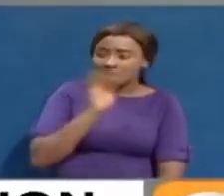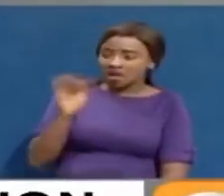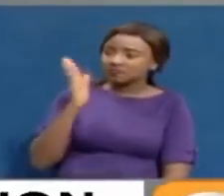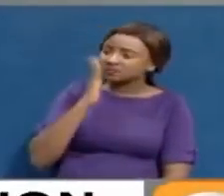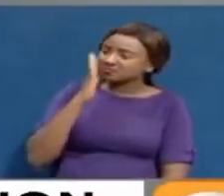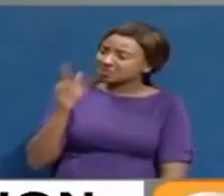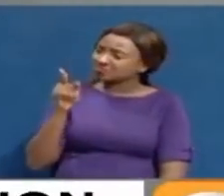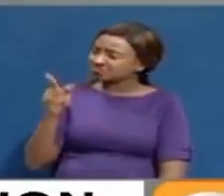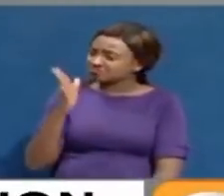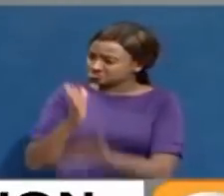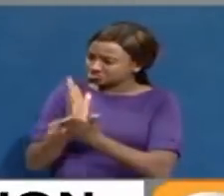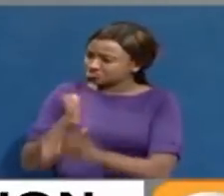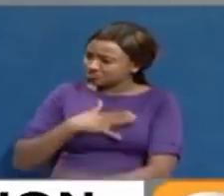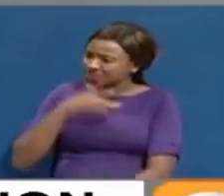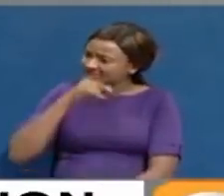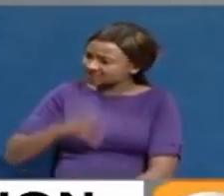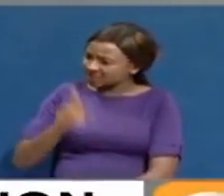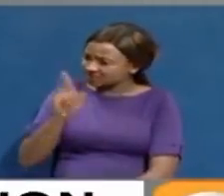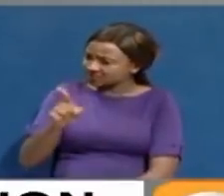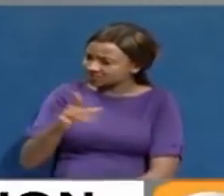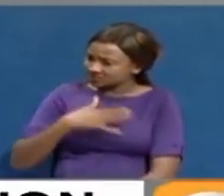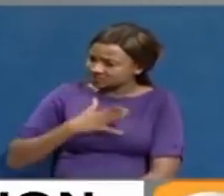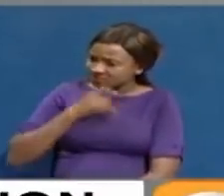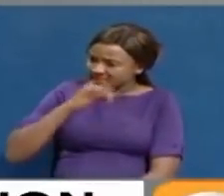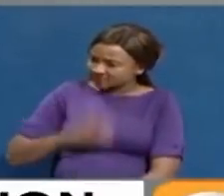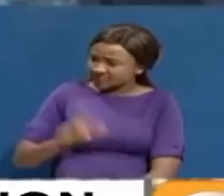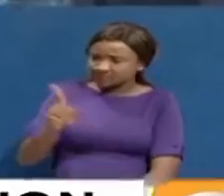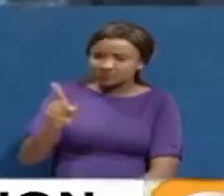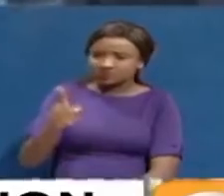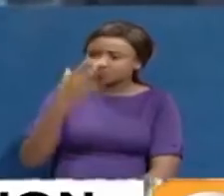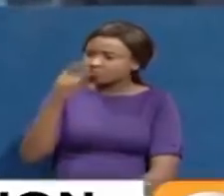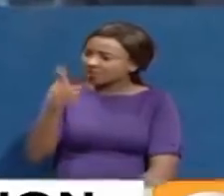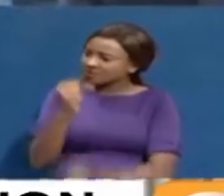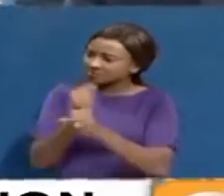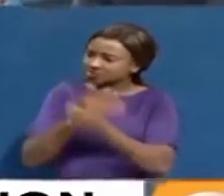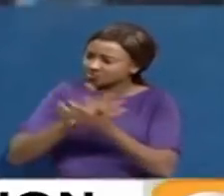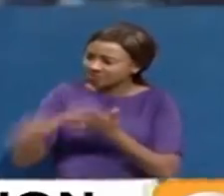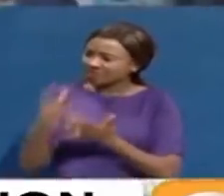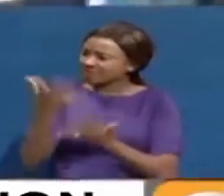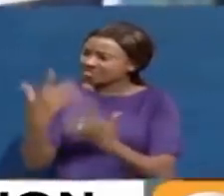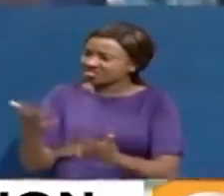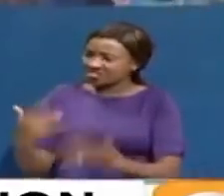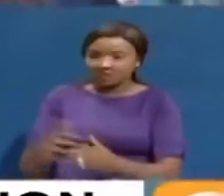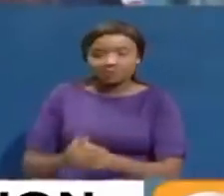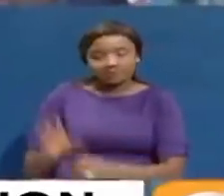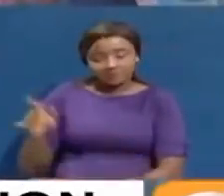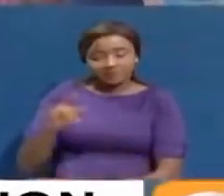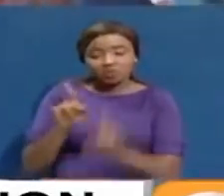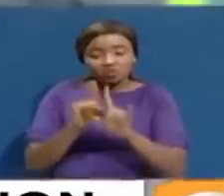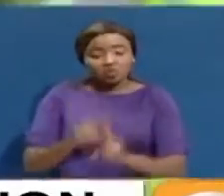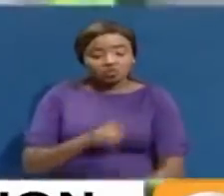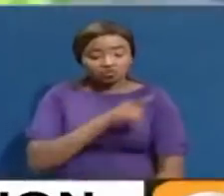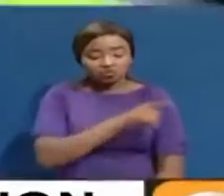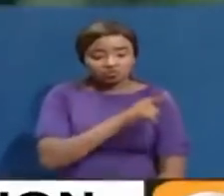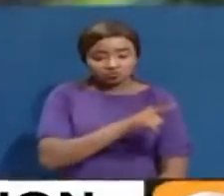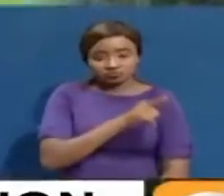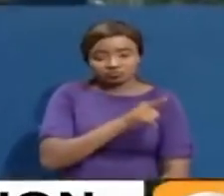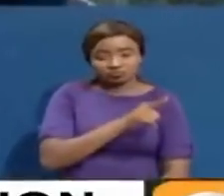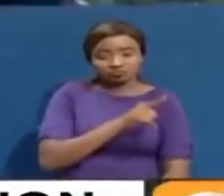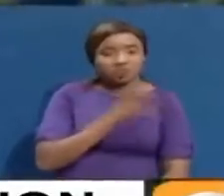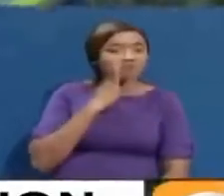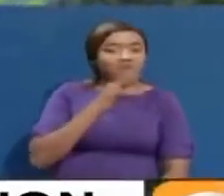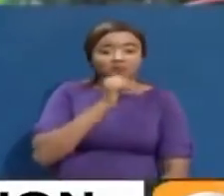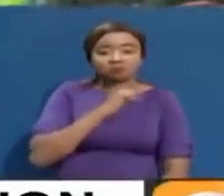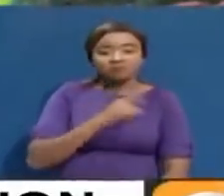mother, is this really my son? Wangari says that her grandmother also began treating her differently because she thought her university